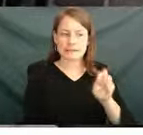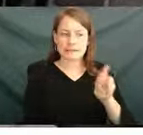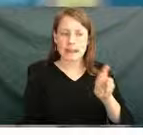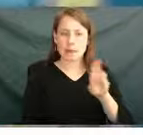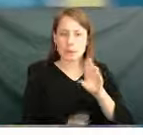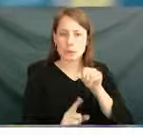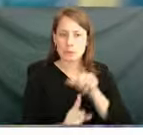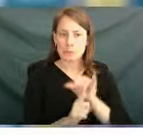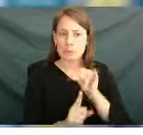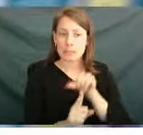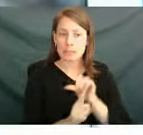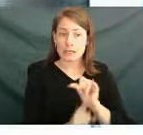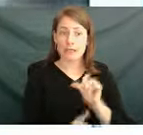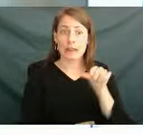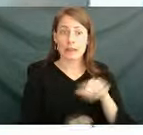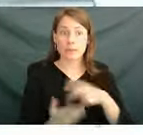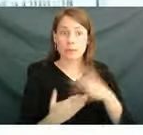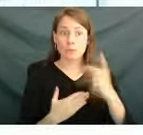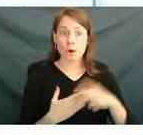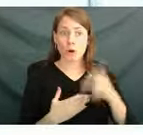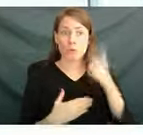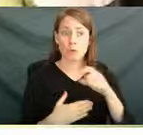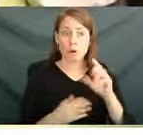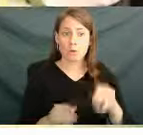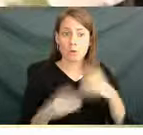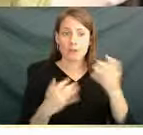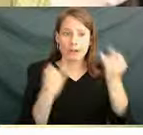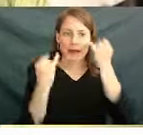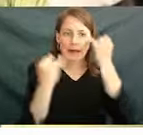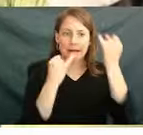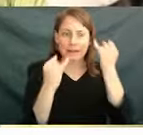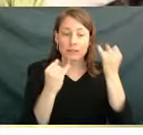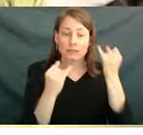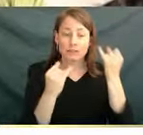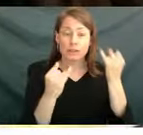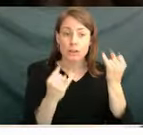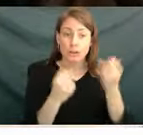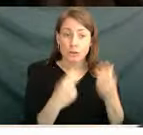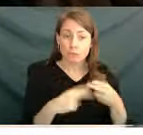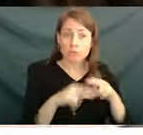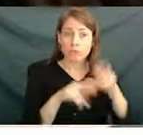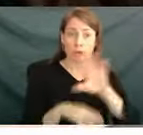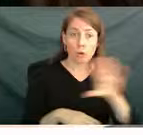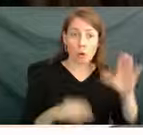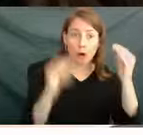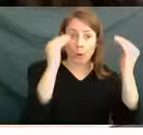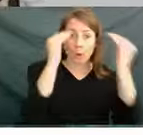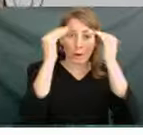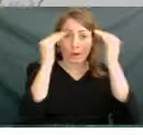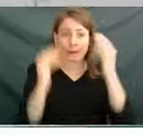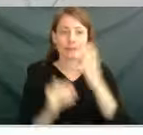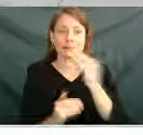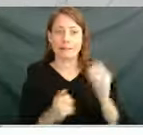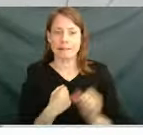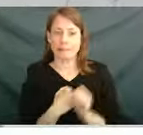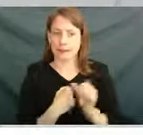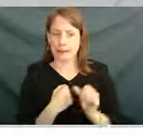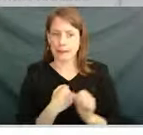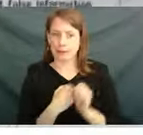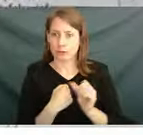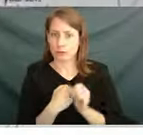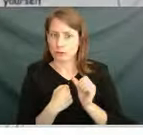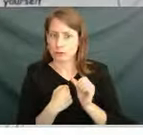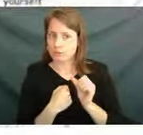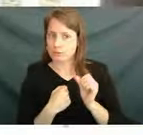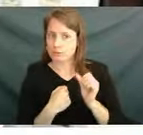issues and dangers in both primary and secondary school, including examples of how you can use the curriculum to confront the threats posed